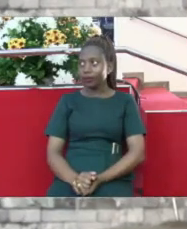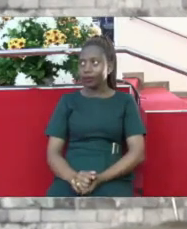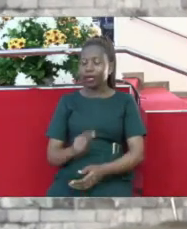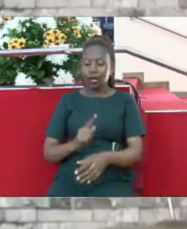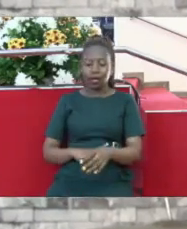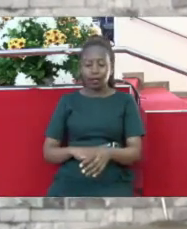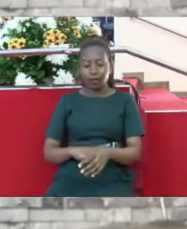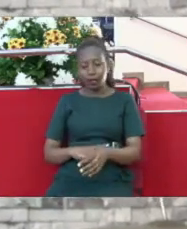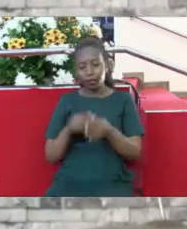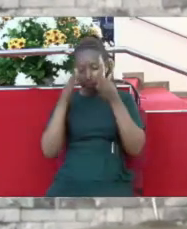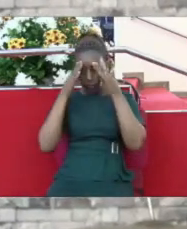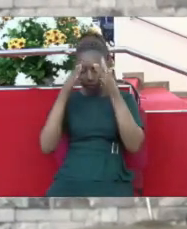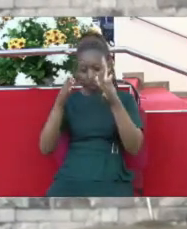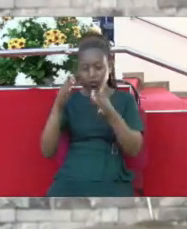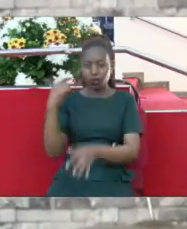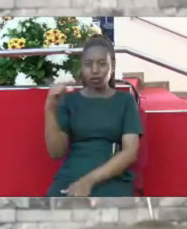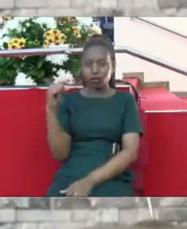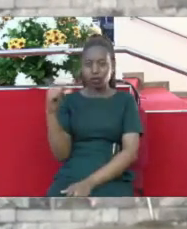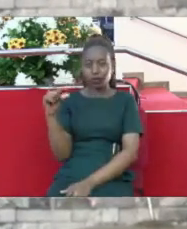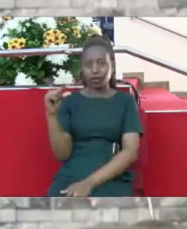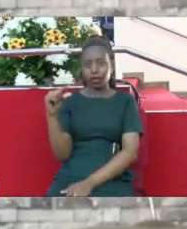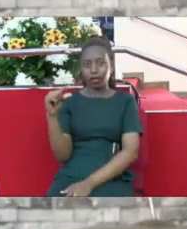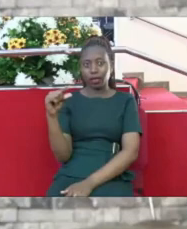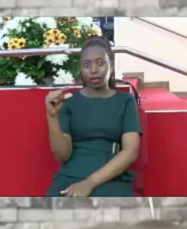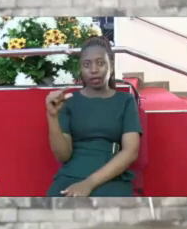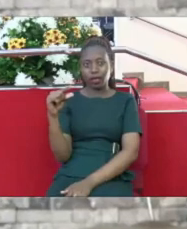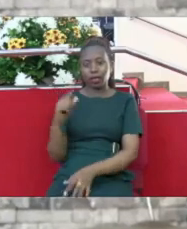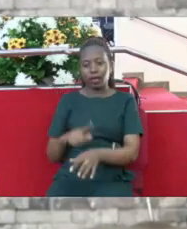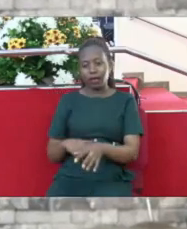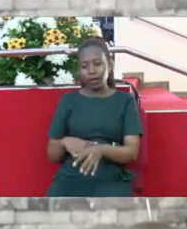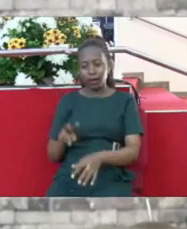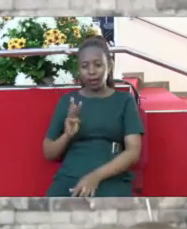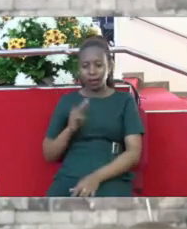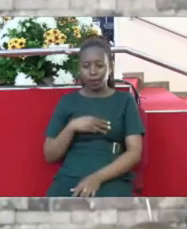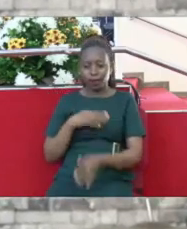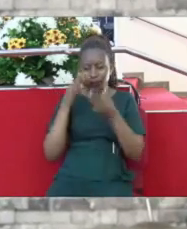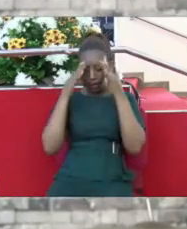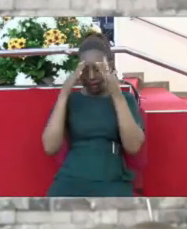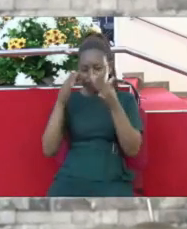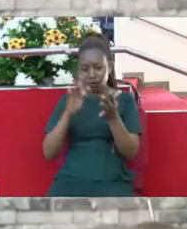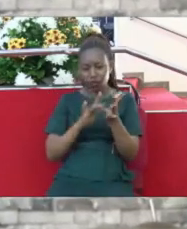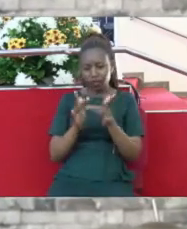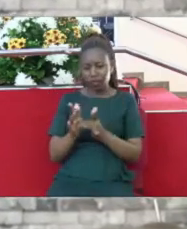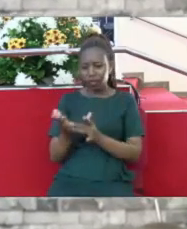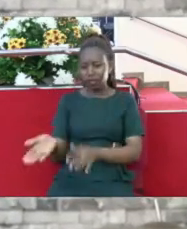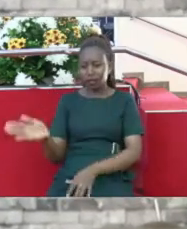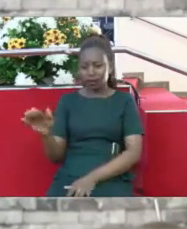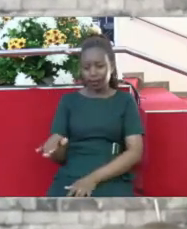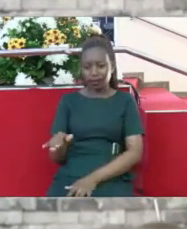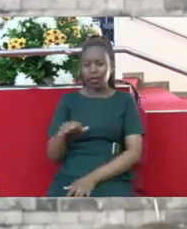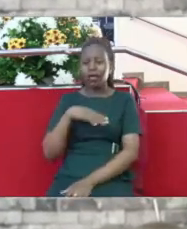gospel. Tunapoangalia habari jema. When we look at Jesus Christ coming. Tukiangalia Yesu akirudi. Dying on the cross. Kufa